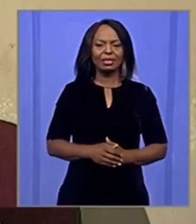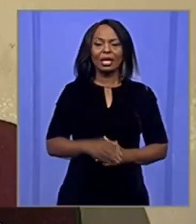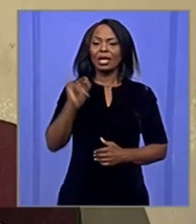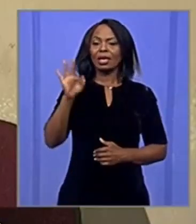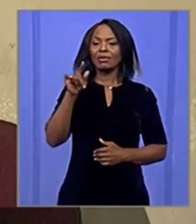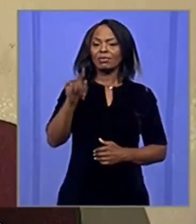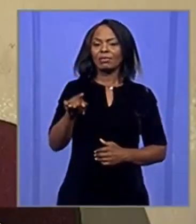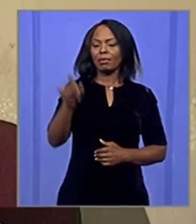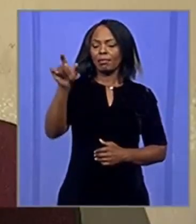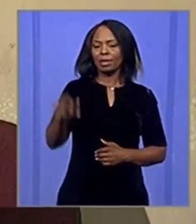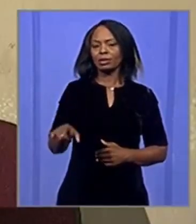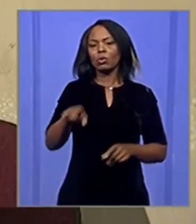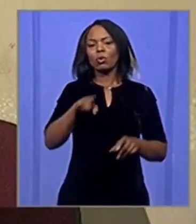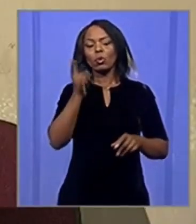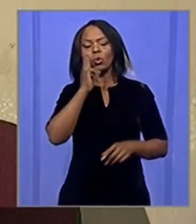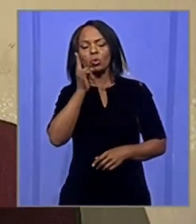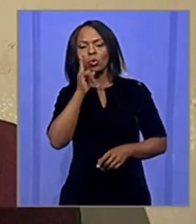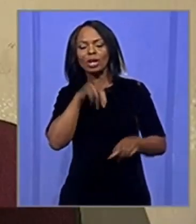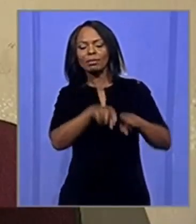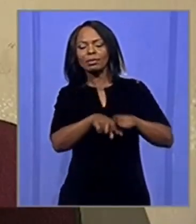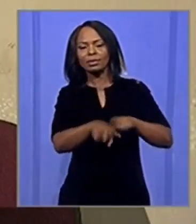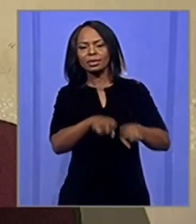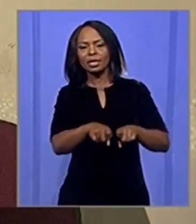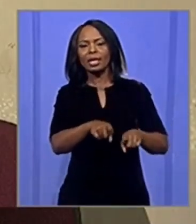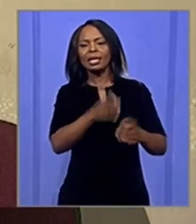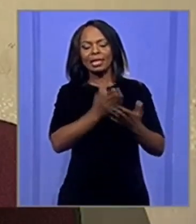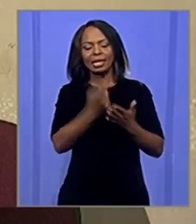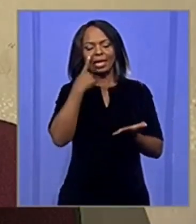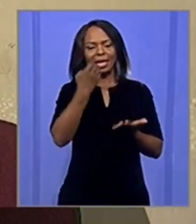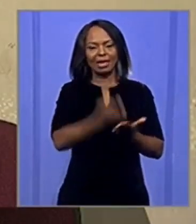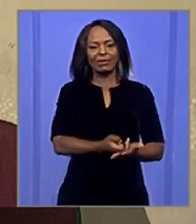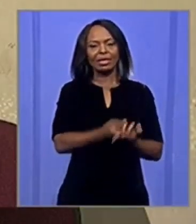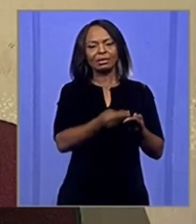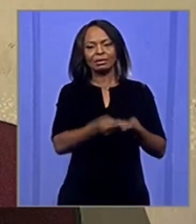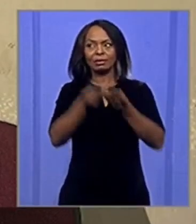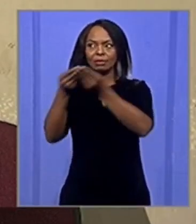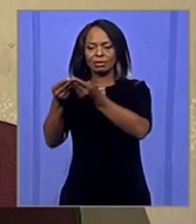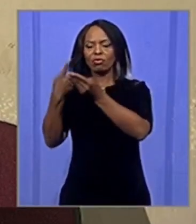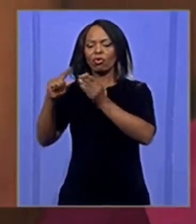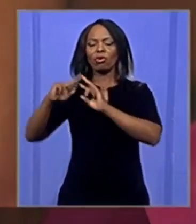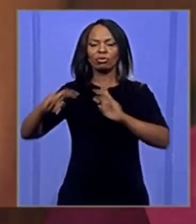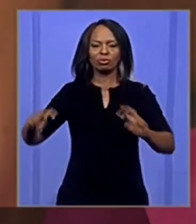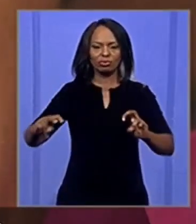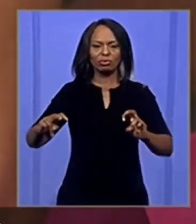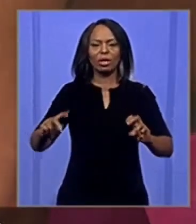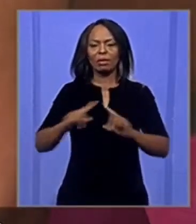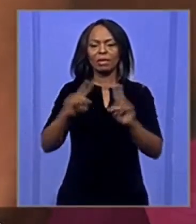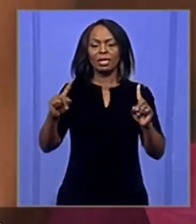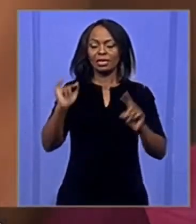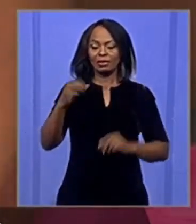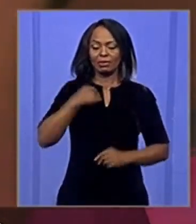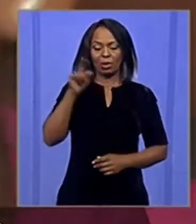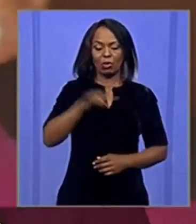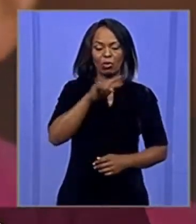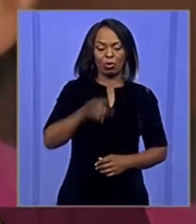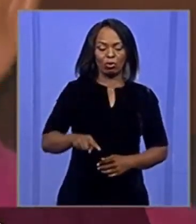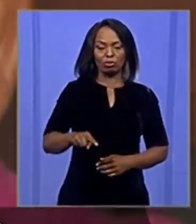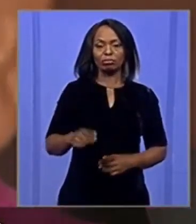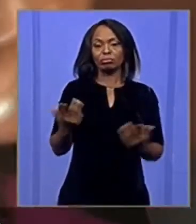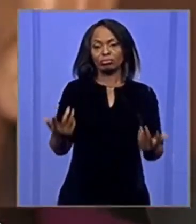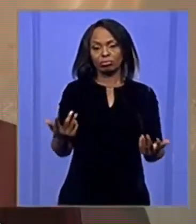there, then the forensic guys will take the evidence over there for investigation. If I'm wrong, then